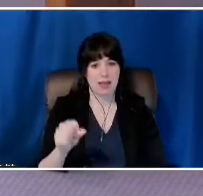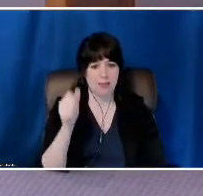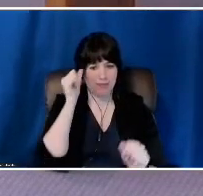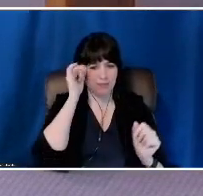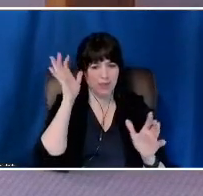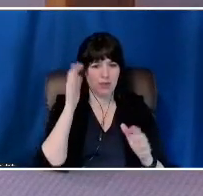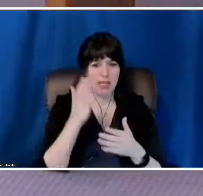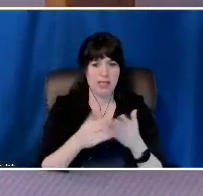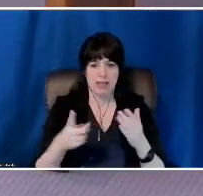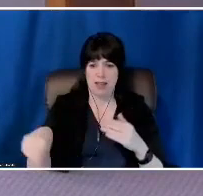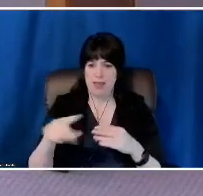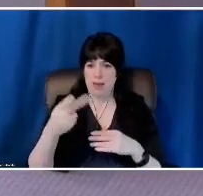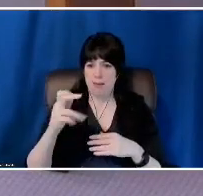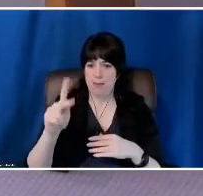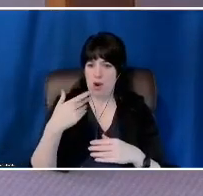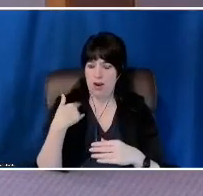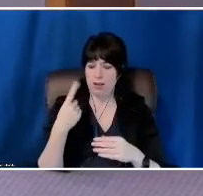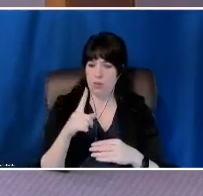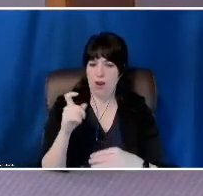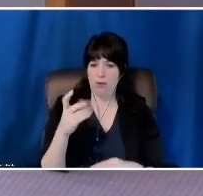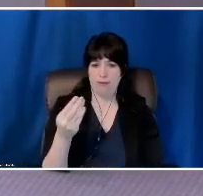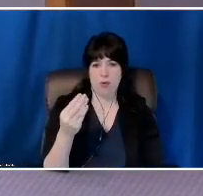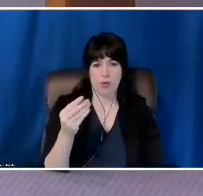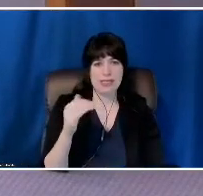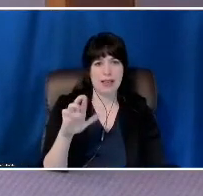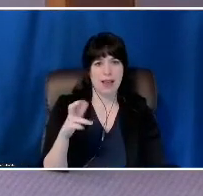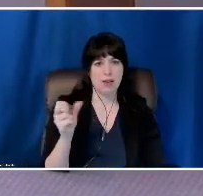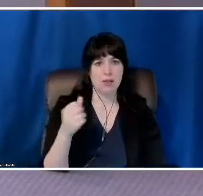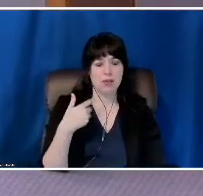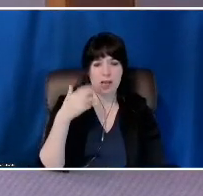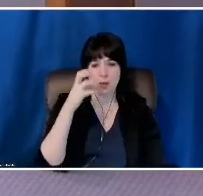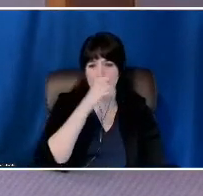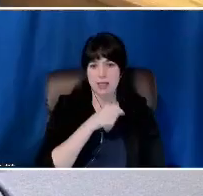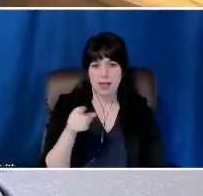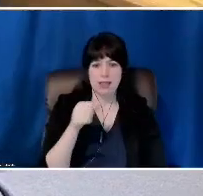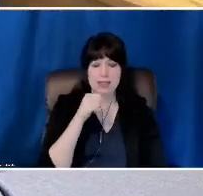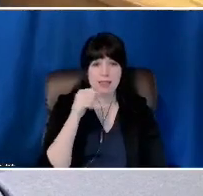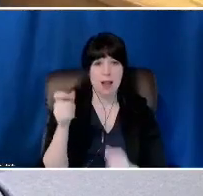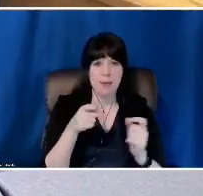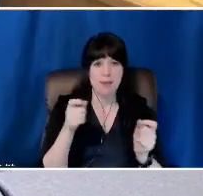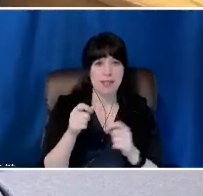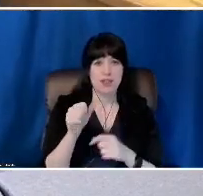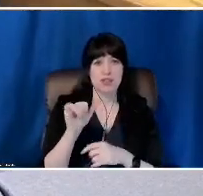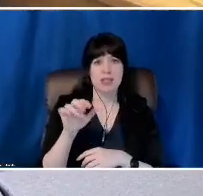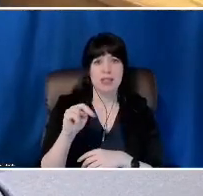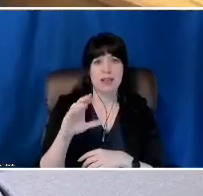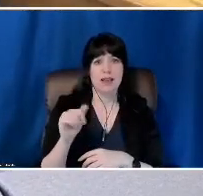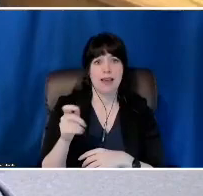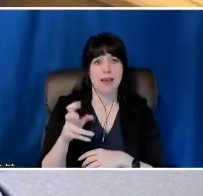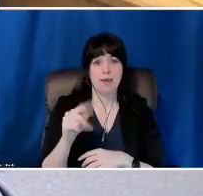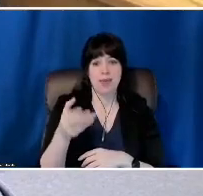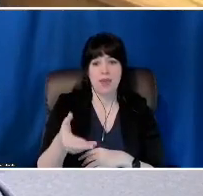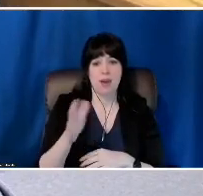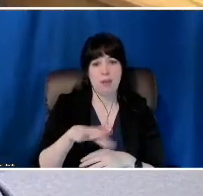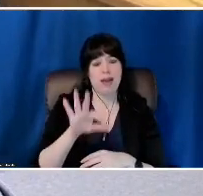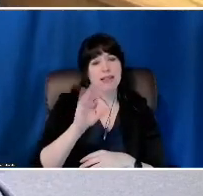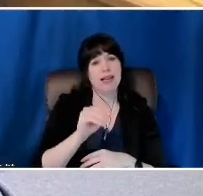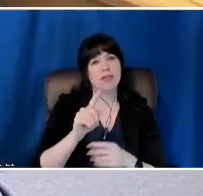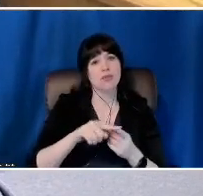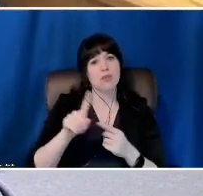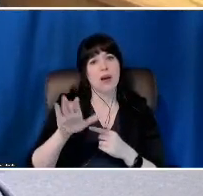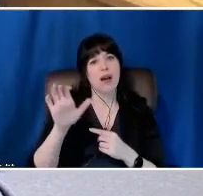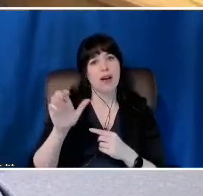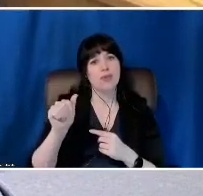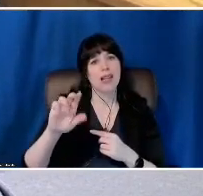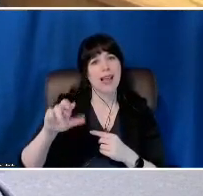some 114 acres, and I would venture to guess that the unmanaged encampment there takes up about 90 to 100 of those acres.